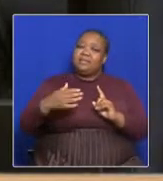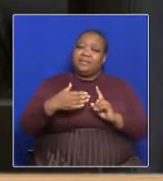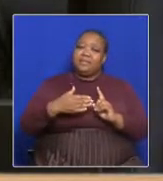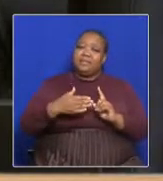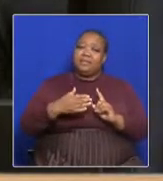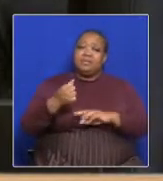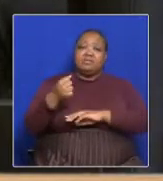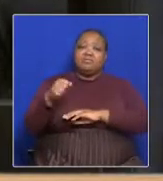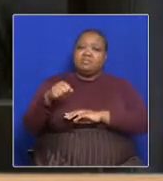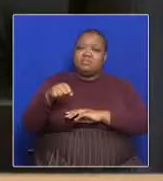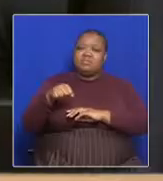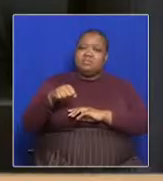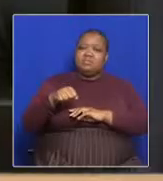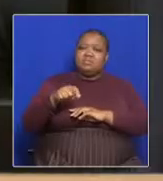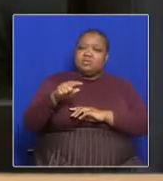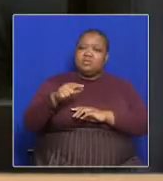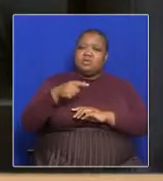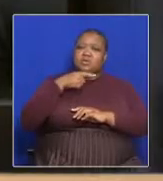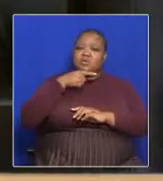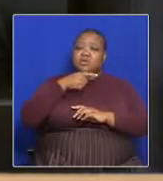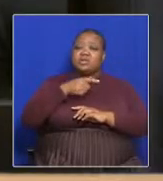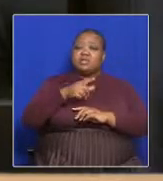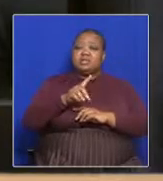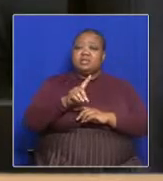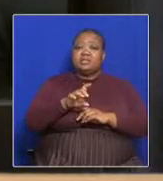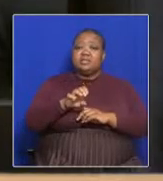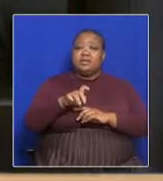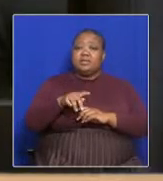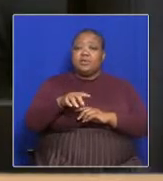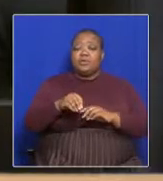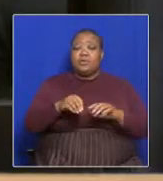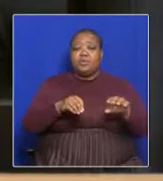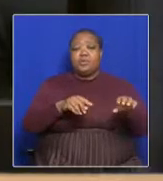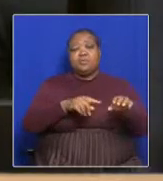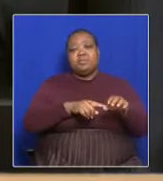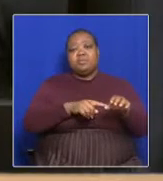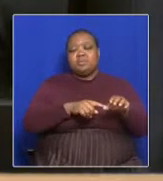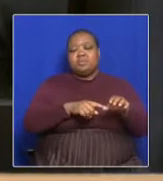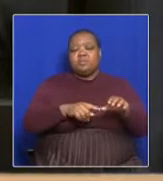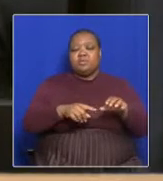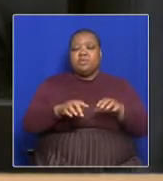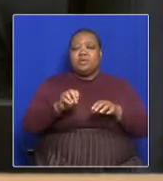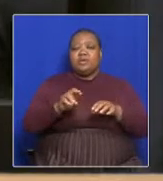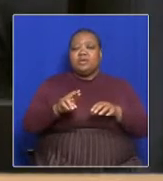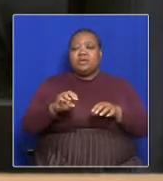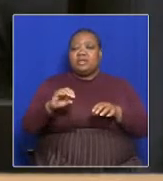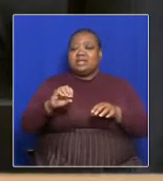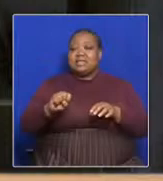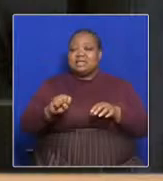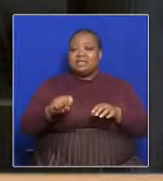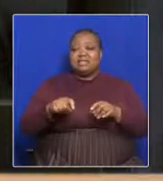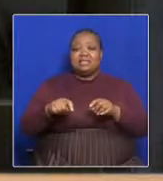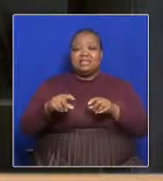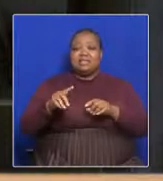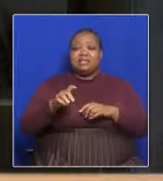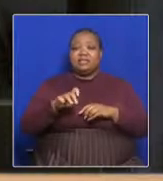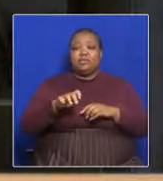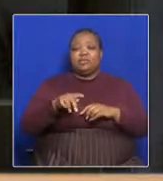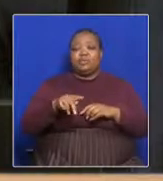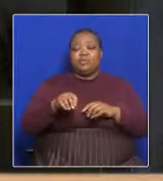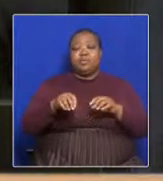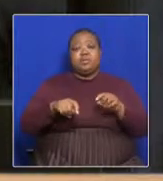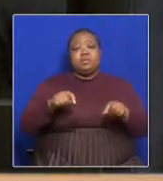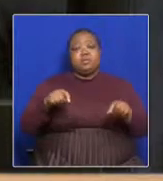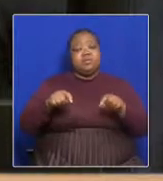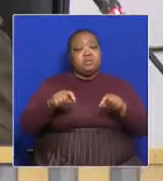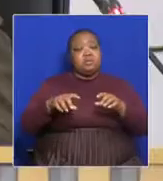told us the depot, ORS, and your people, depot people, and the person that you thought was customs, and